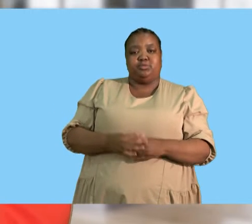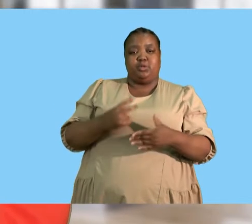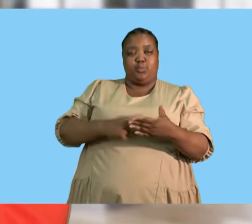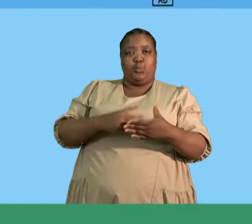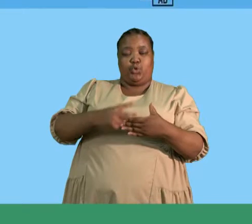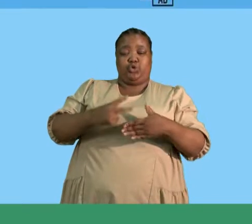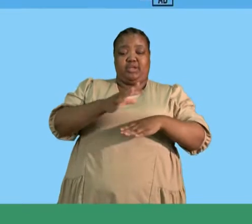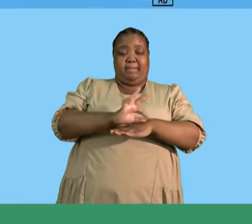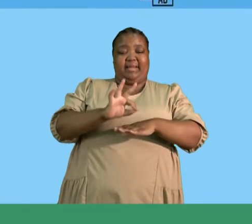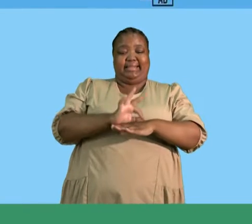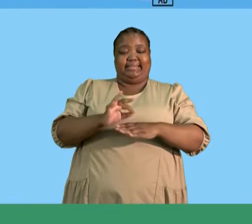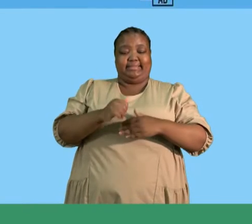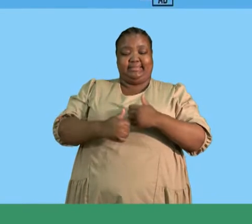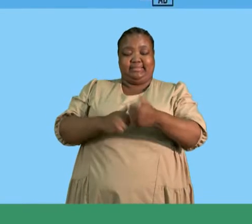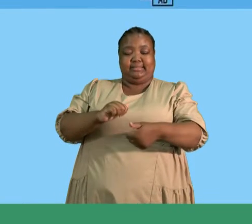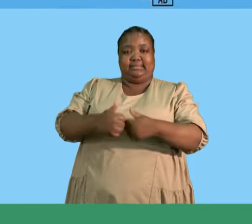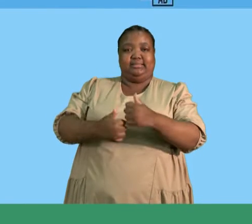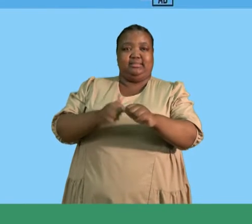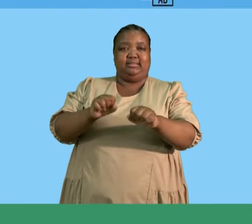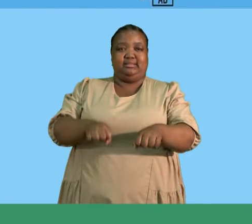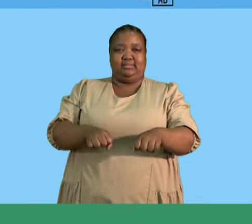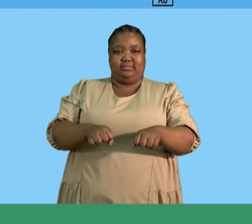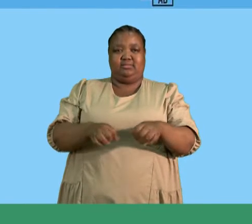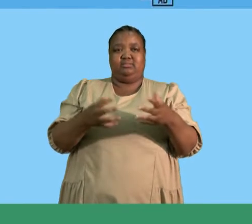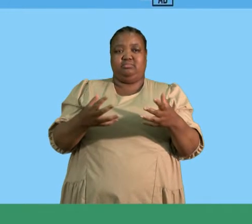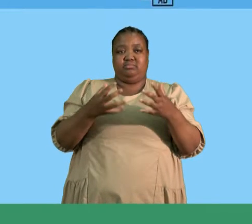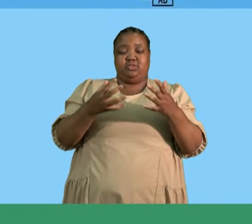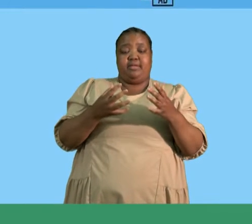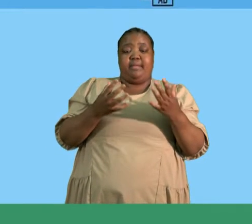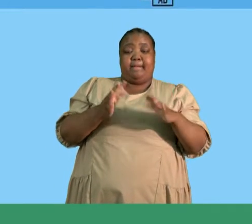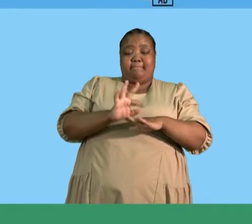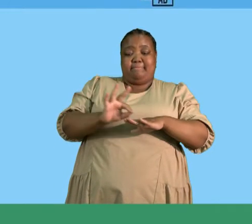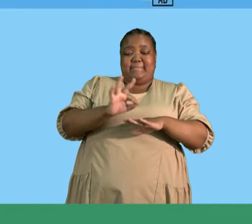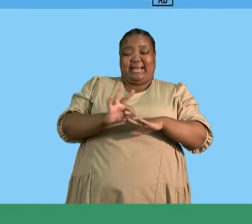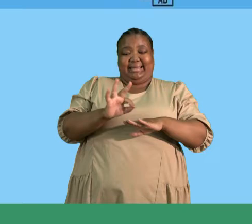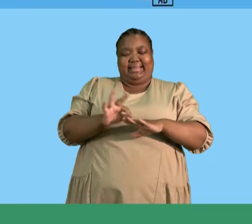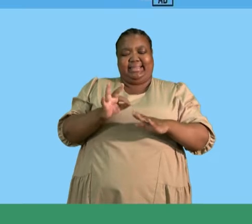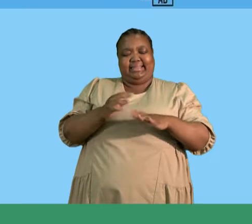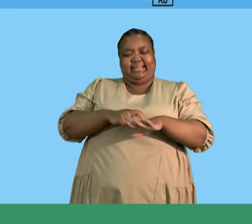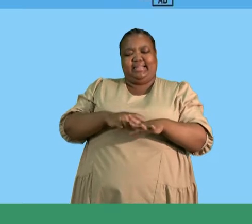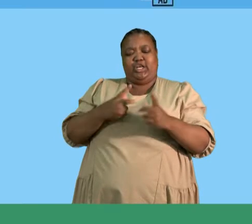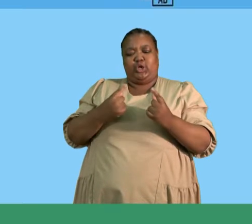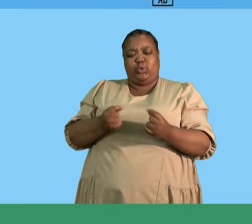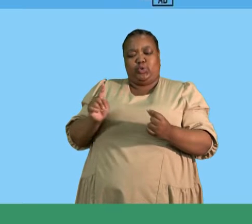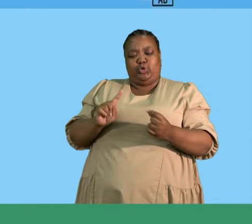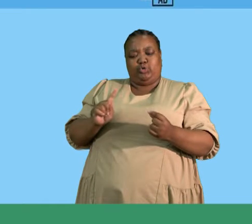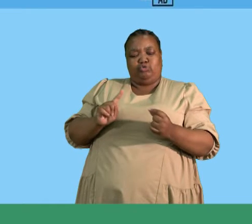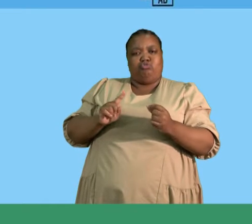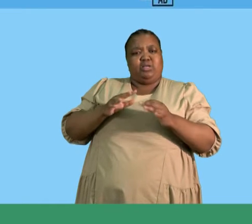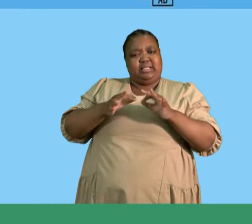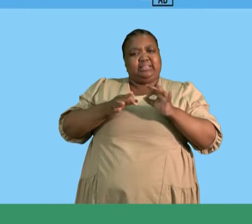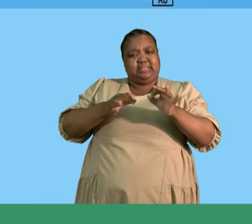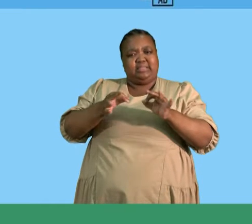planning steps. You need to first define the scope of the plan to be done. So in simple terms, you are explaining